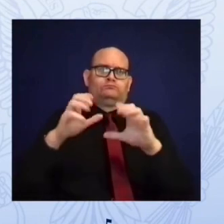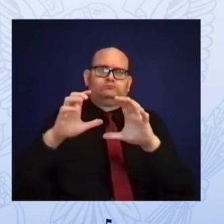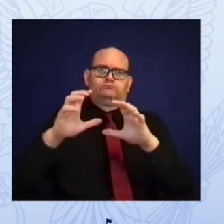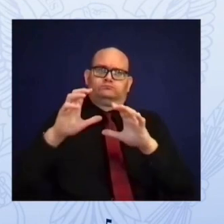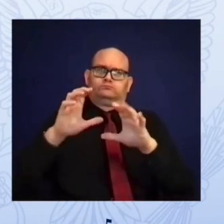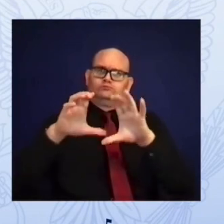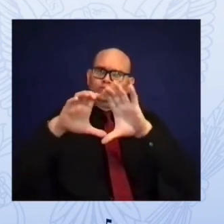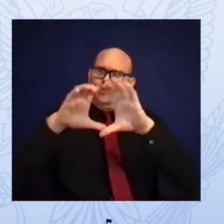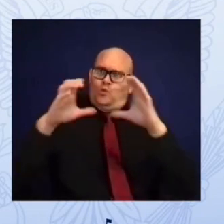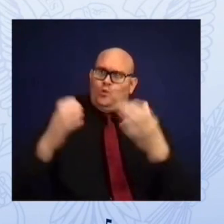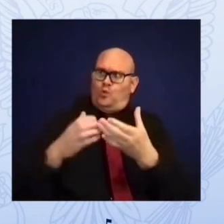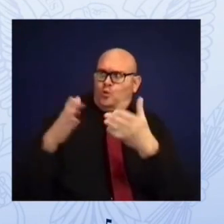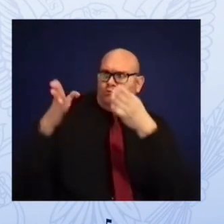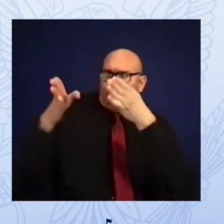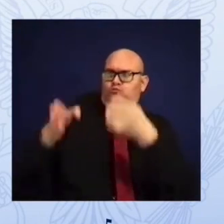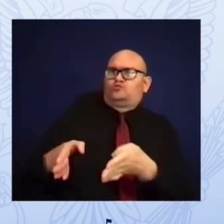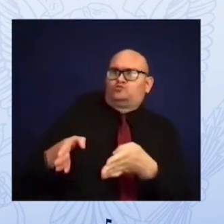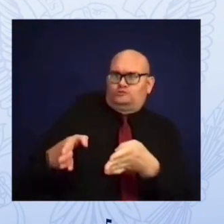Library.